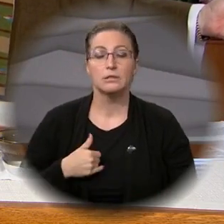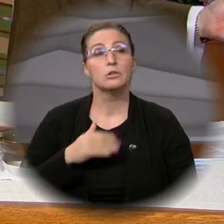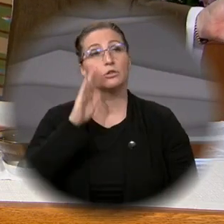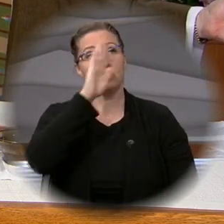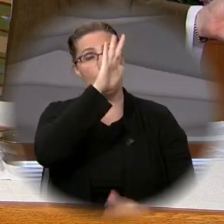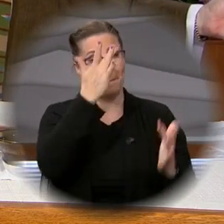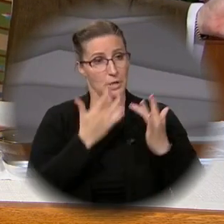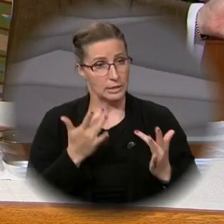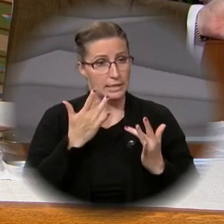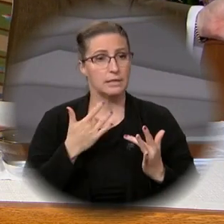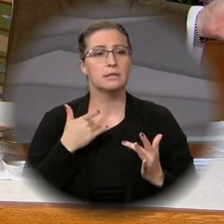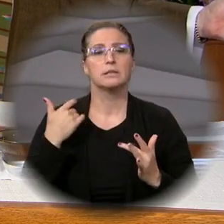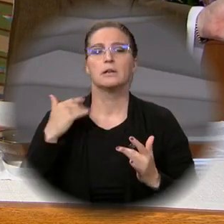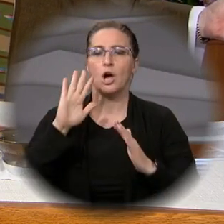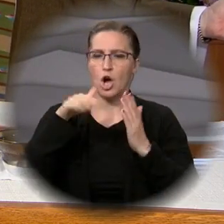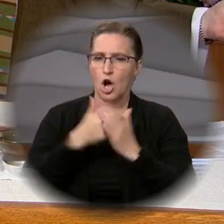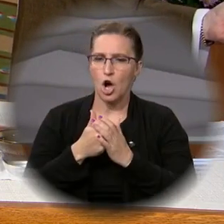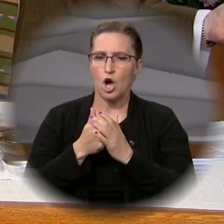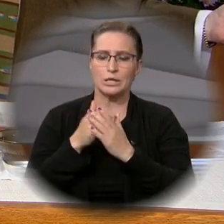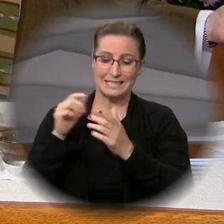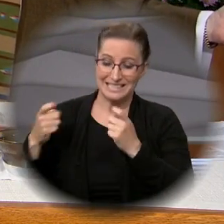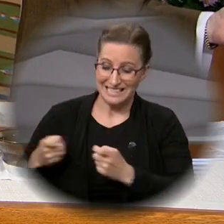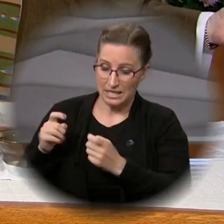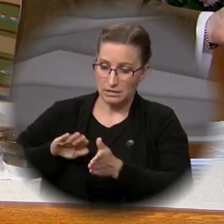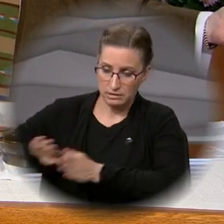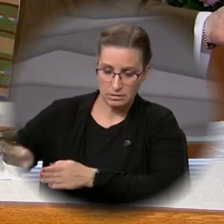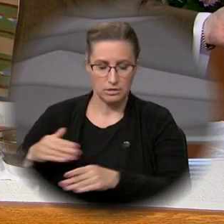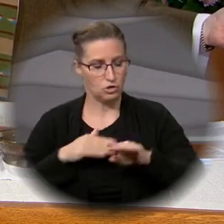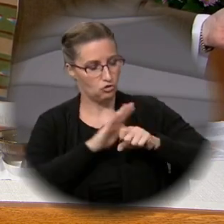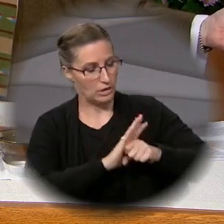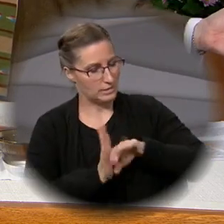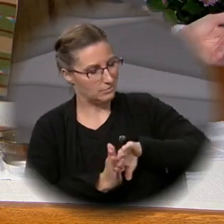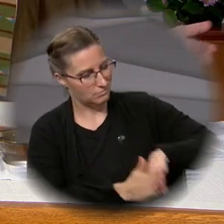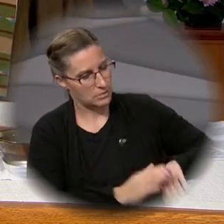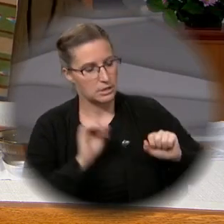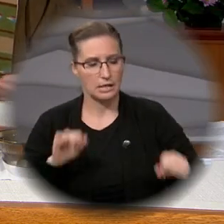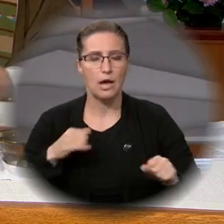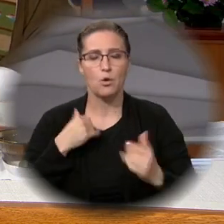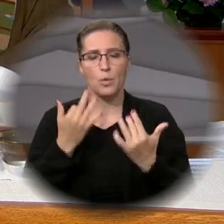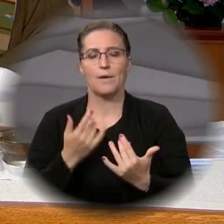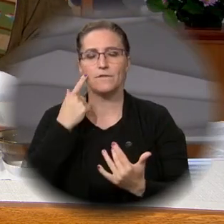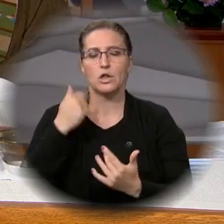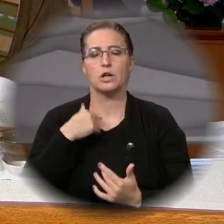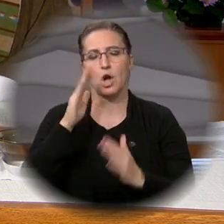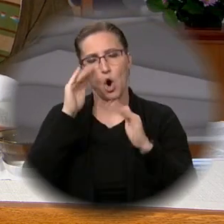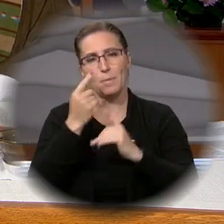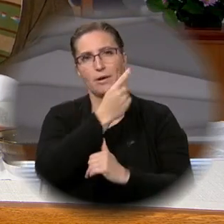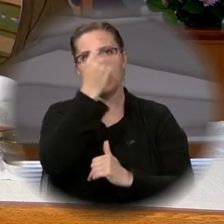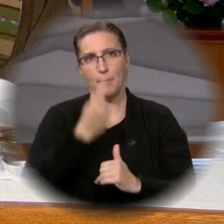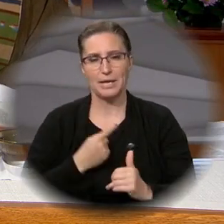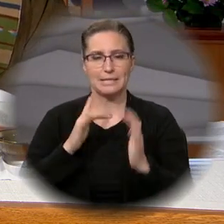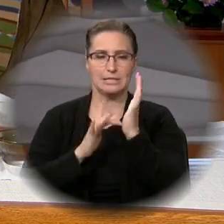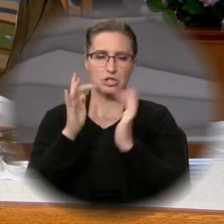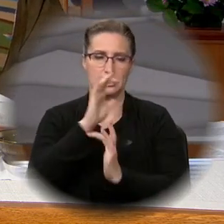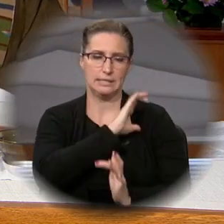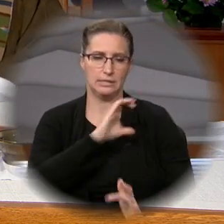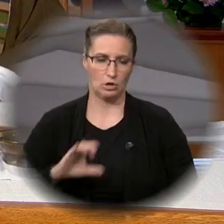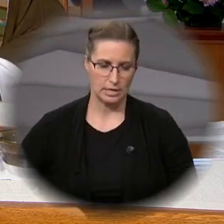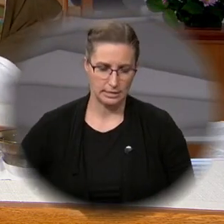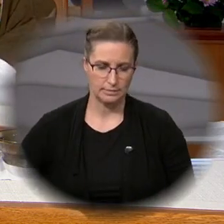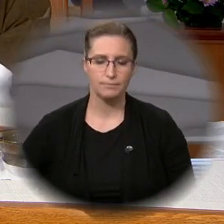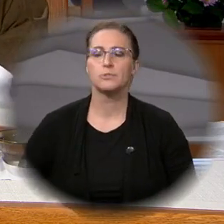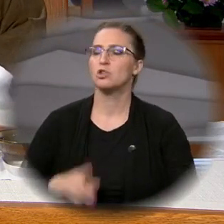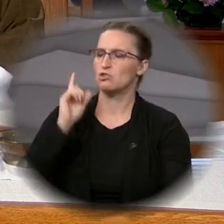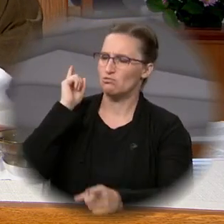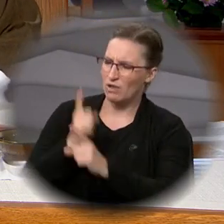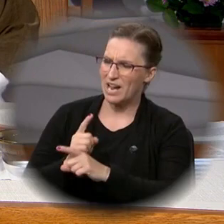help of your mercy, we may be always free from sin and safe from all distress, as we await the blessed hope and coming of our Savior, Jesus